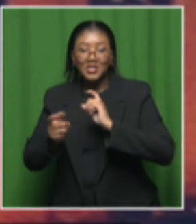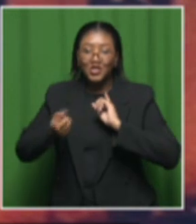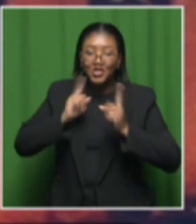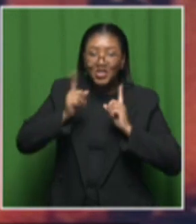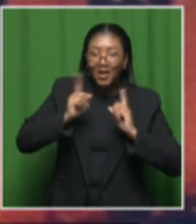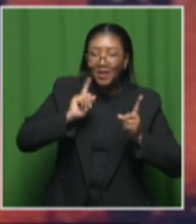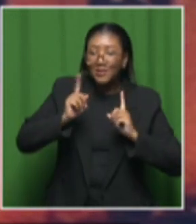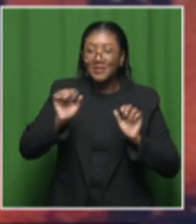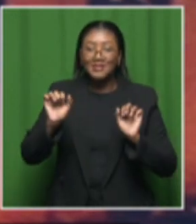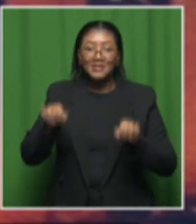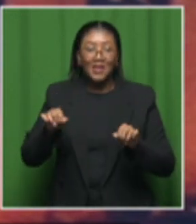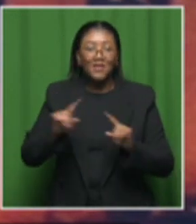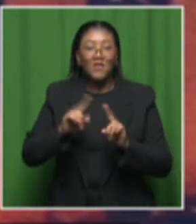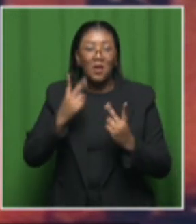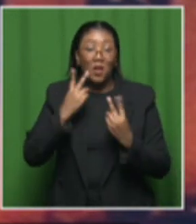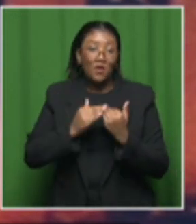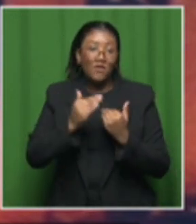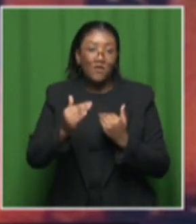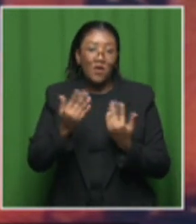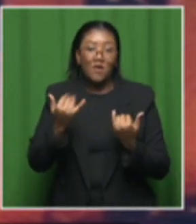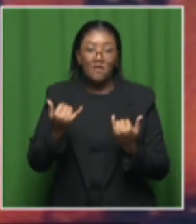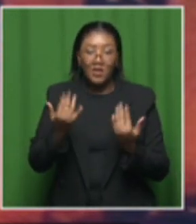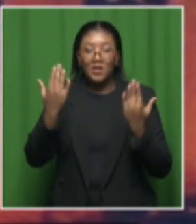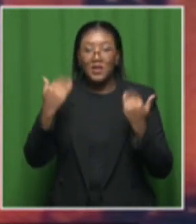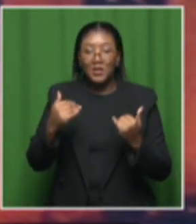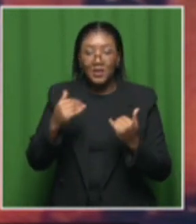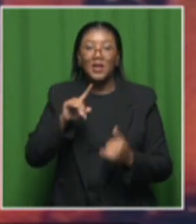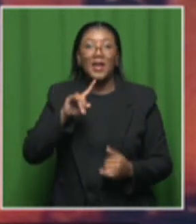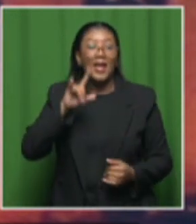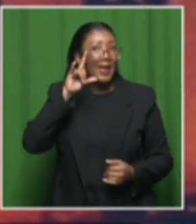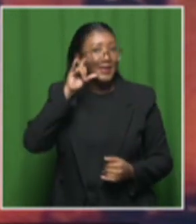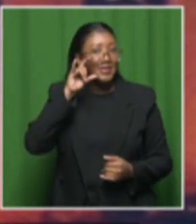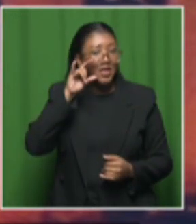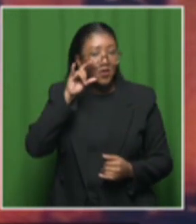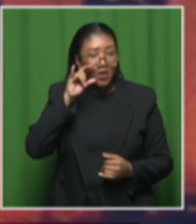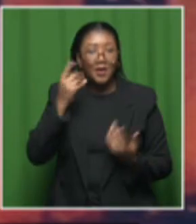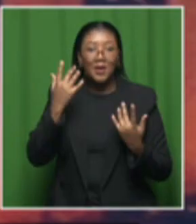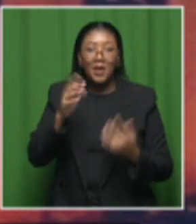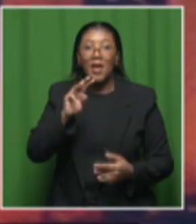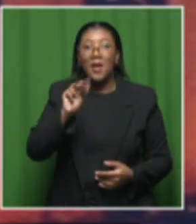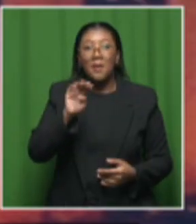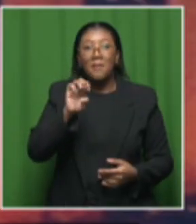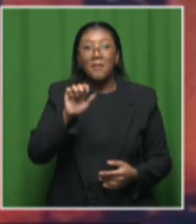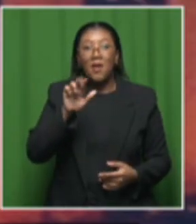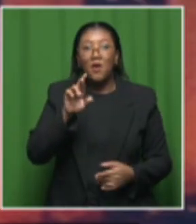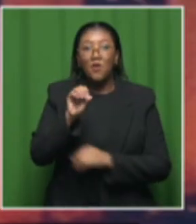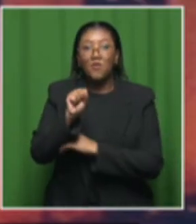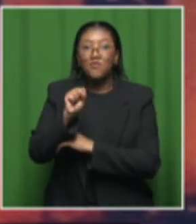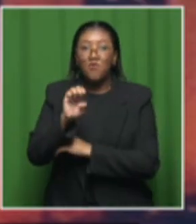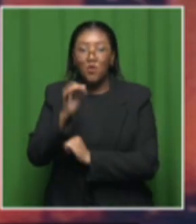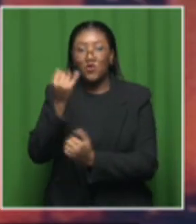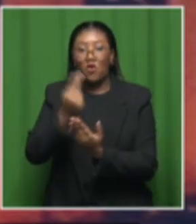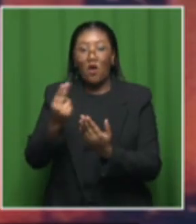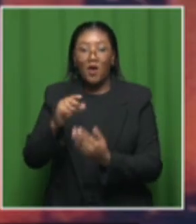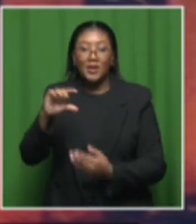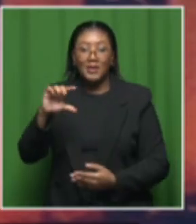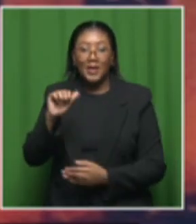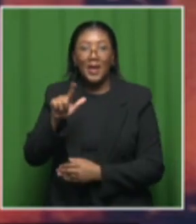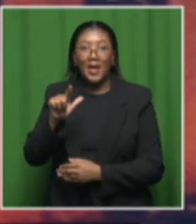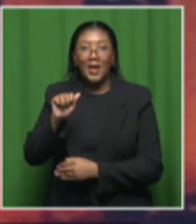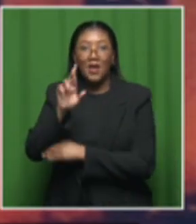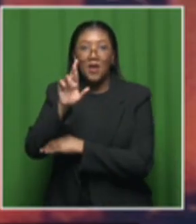seeing them there. And then they can also follow the Melrose Gallery on Instagram just to find out about our programming, because we're still going to have panels and